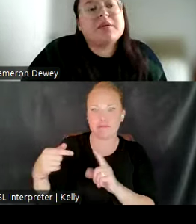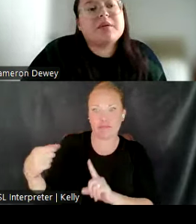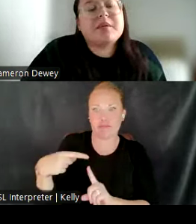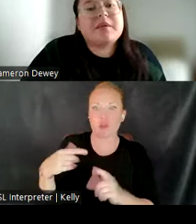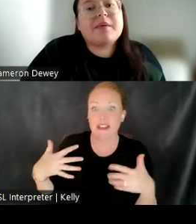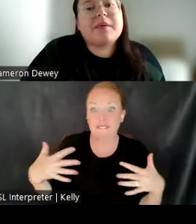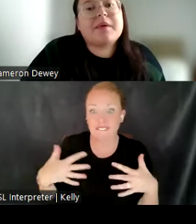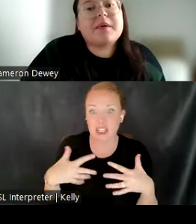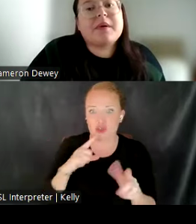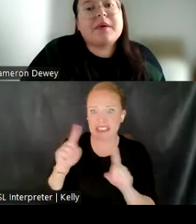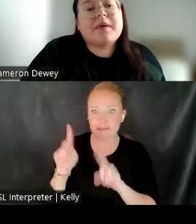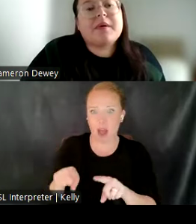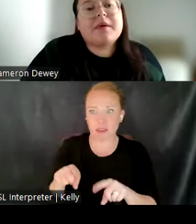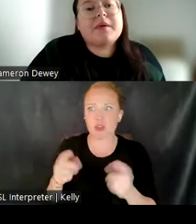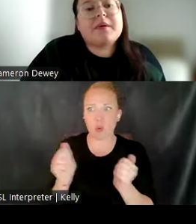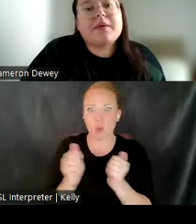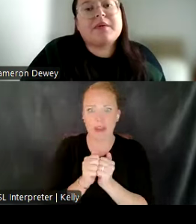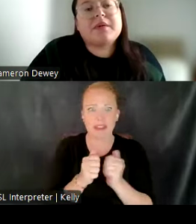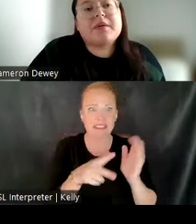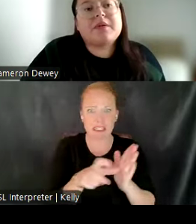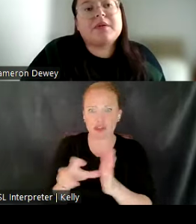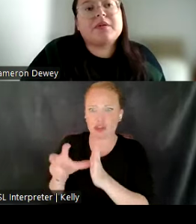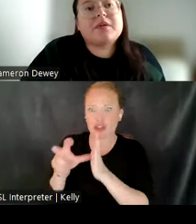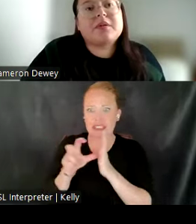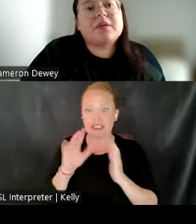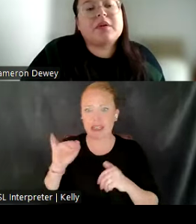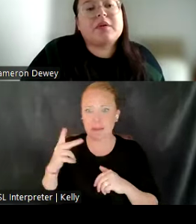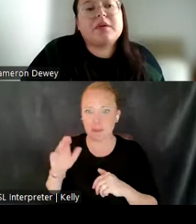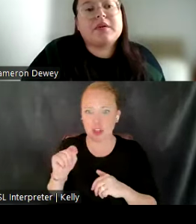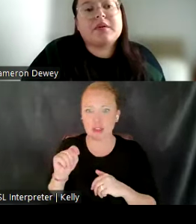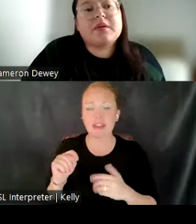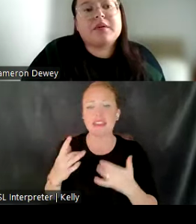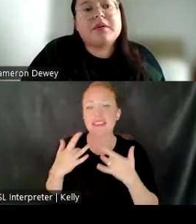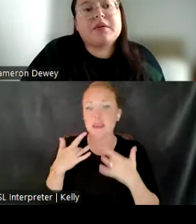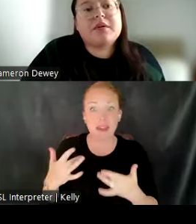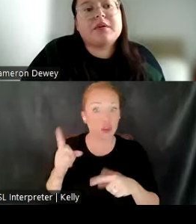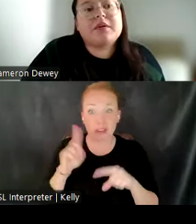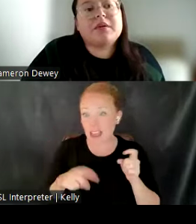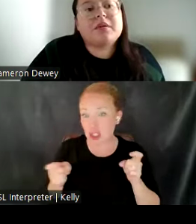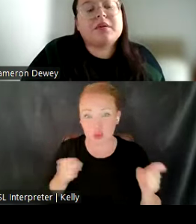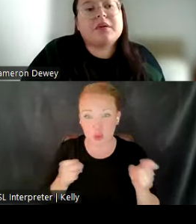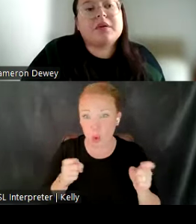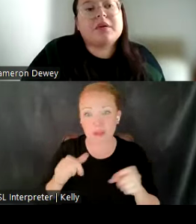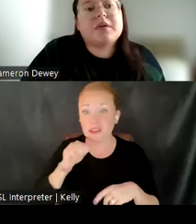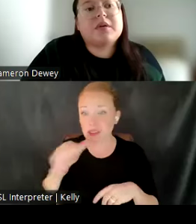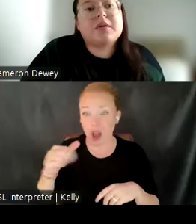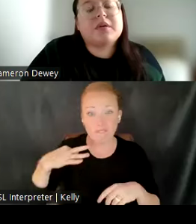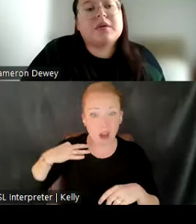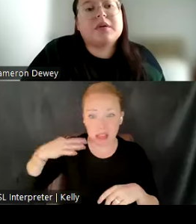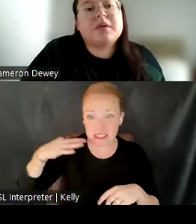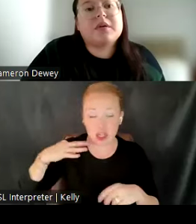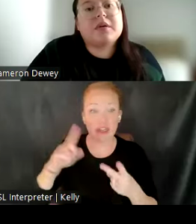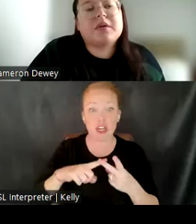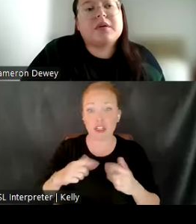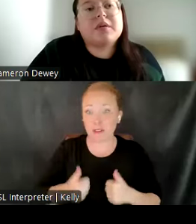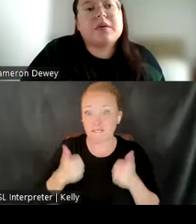at the raw sensory input. Additionally, it is involuntary. It's survival based, and it's determined